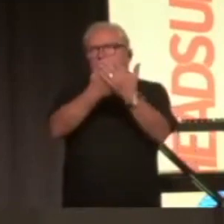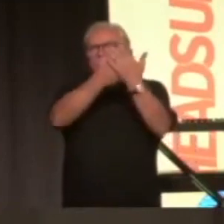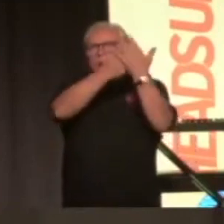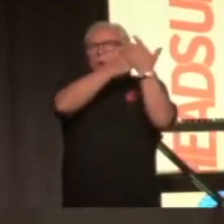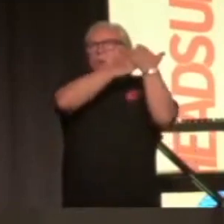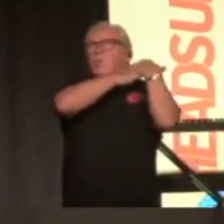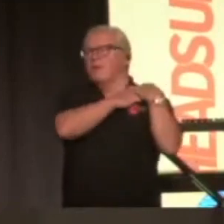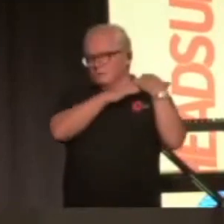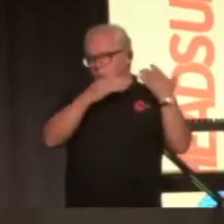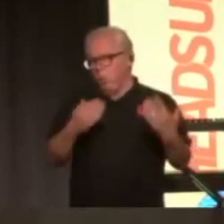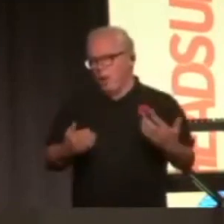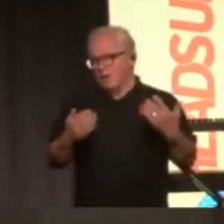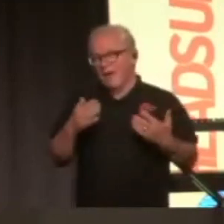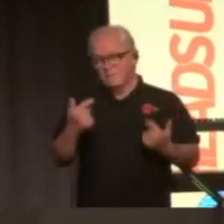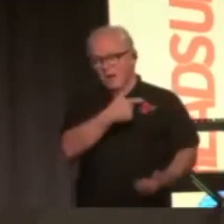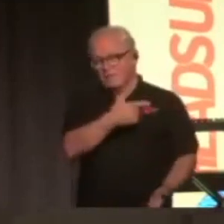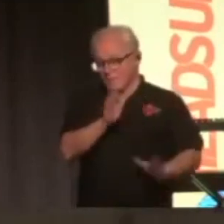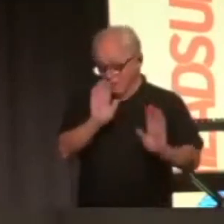really understand the weight. How can you?